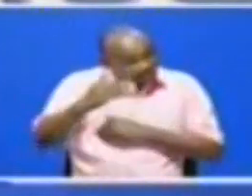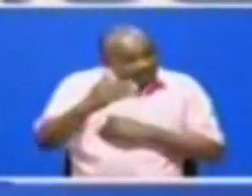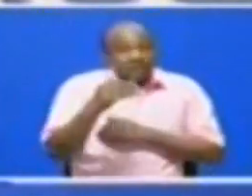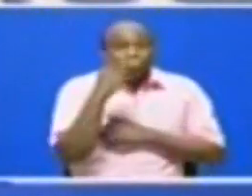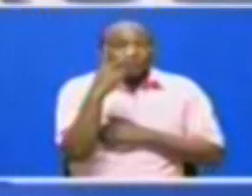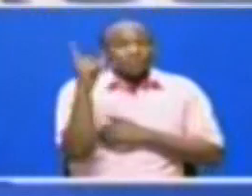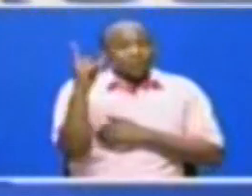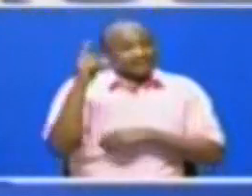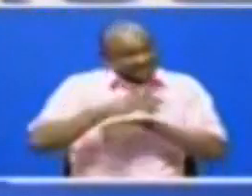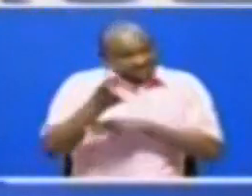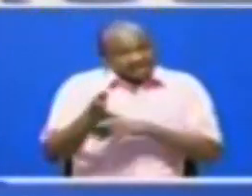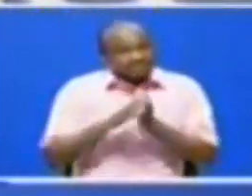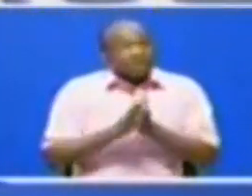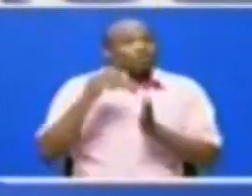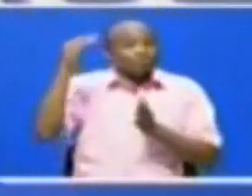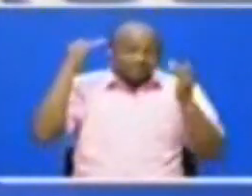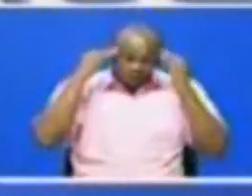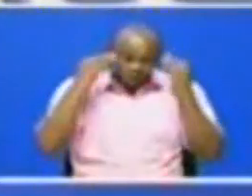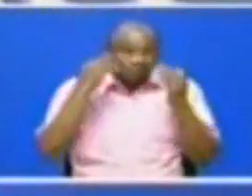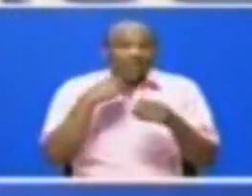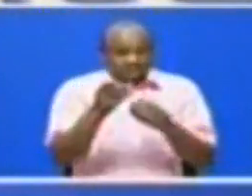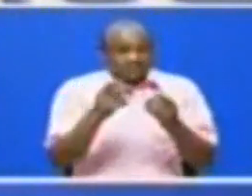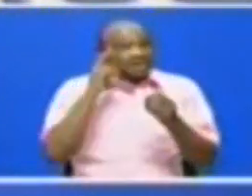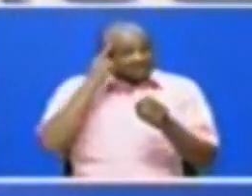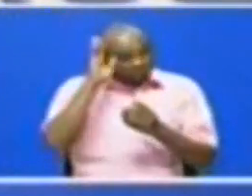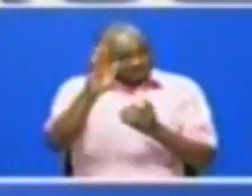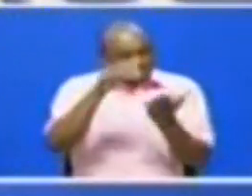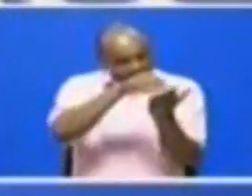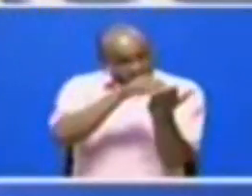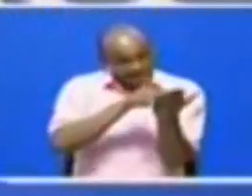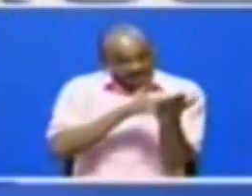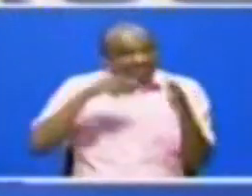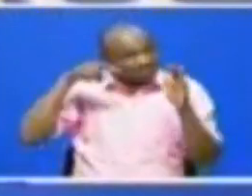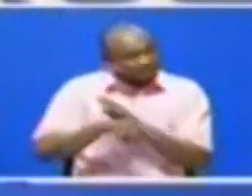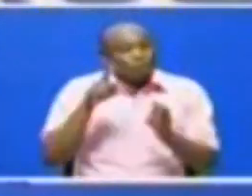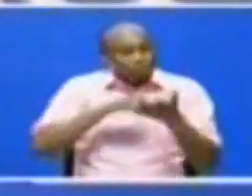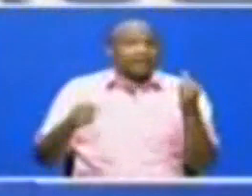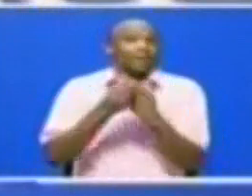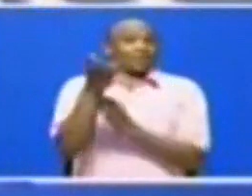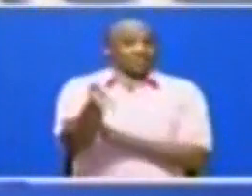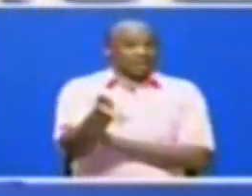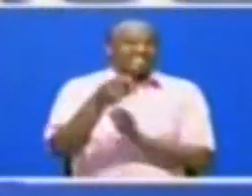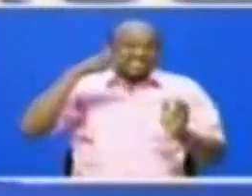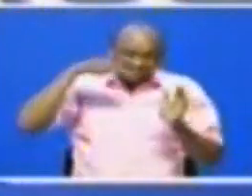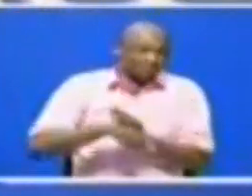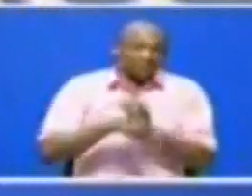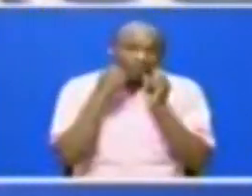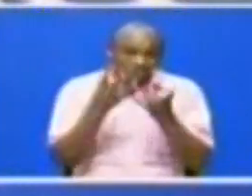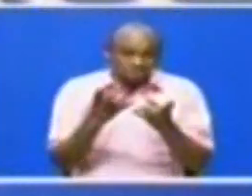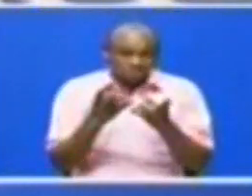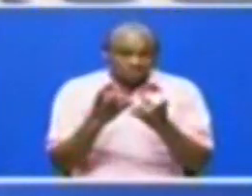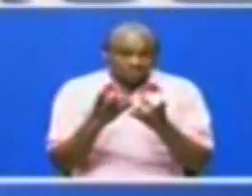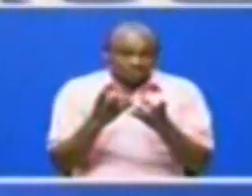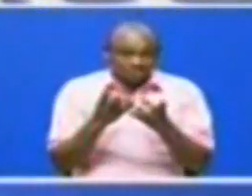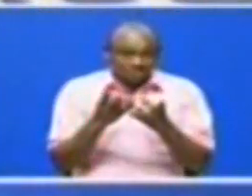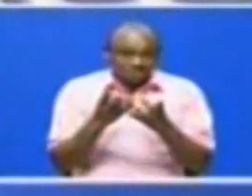less, the Supreme Court will give its reasoned decision on what actually went wrong. And I think as day that succeeds... That is the